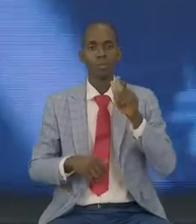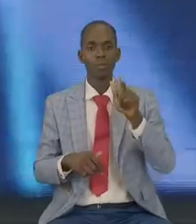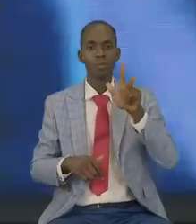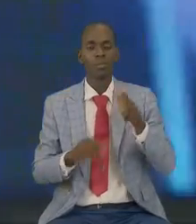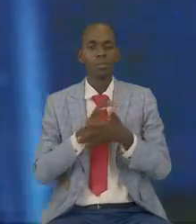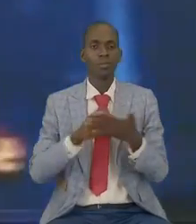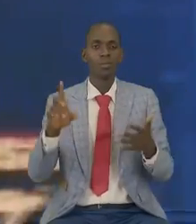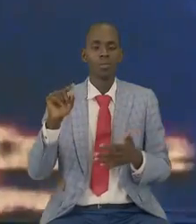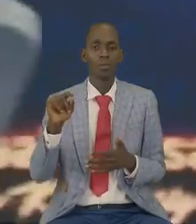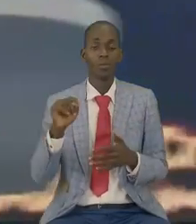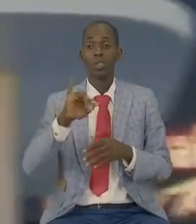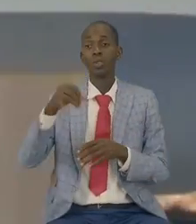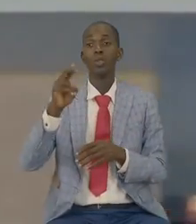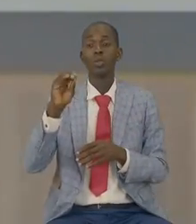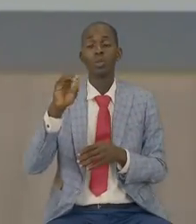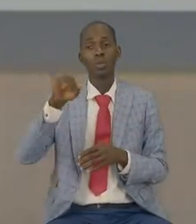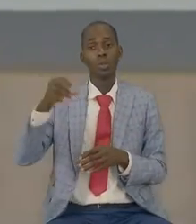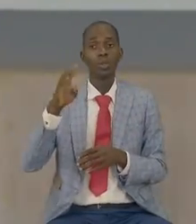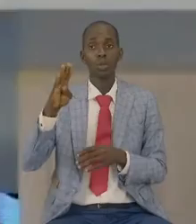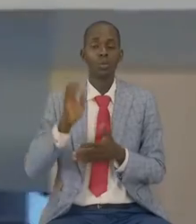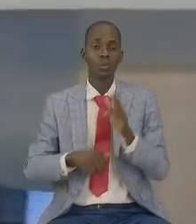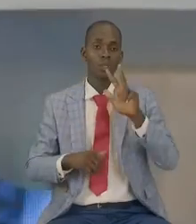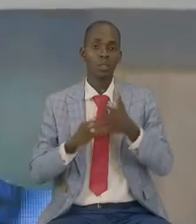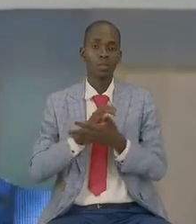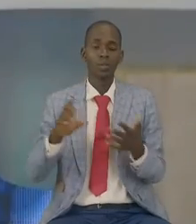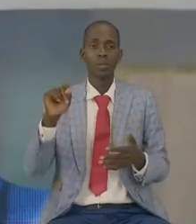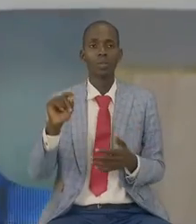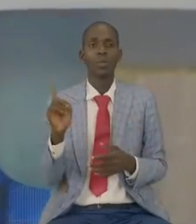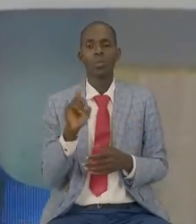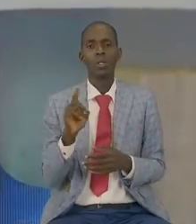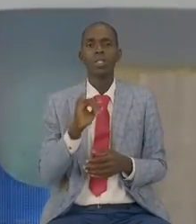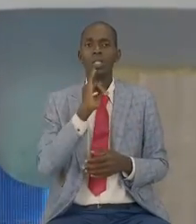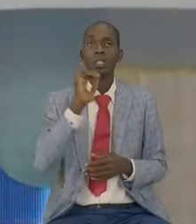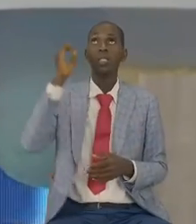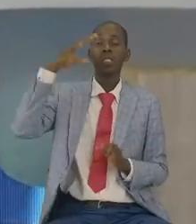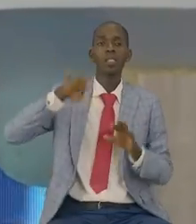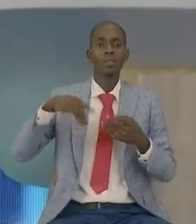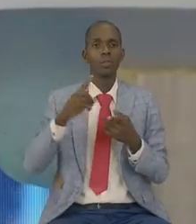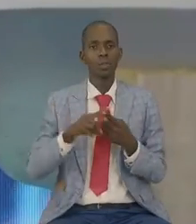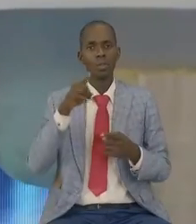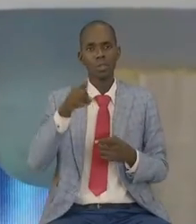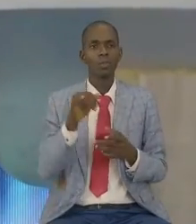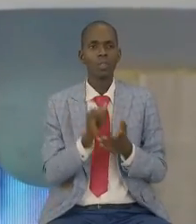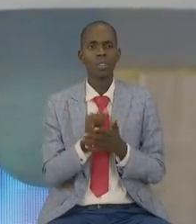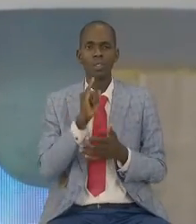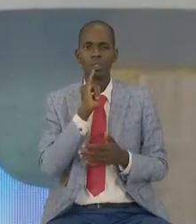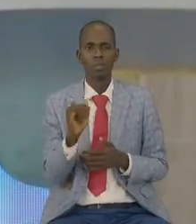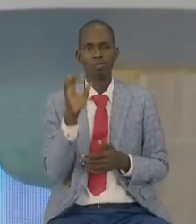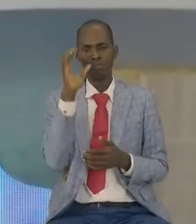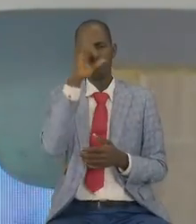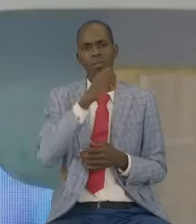Wherefore is light given to him that is in misery, and life unto